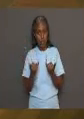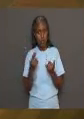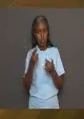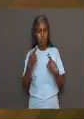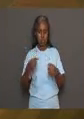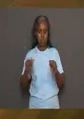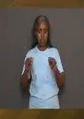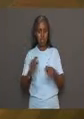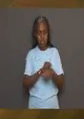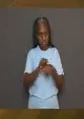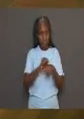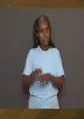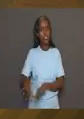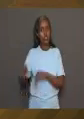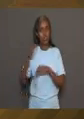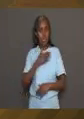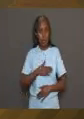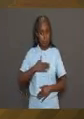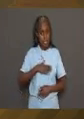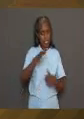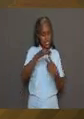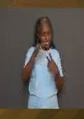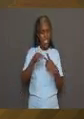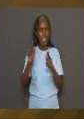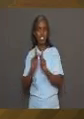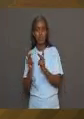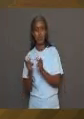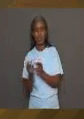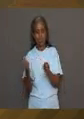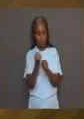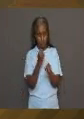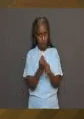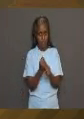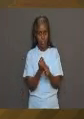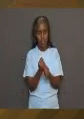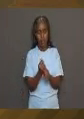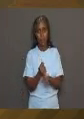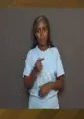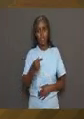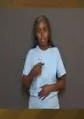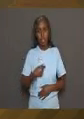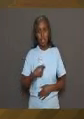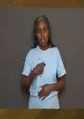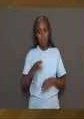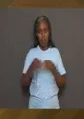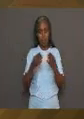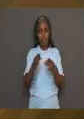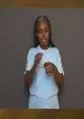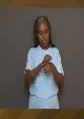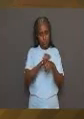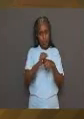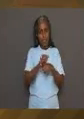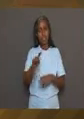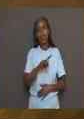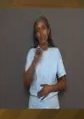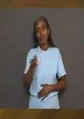students. Please select a partner to work with. I will provide a practical